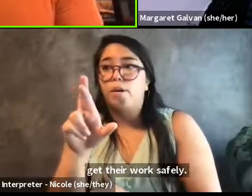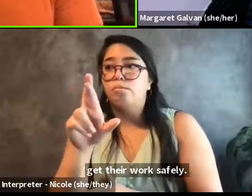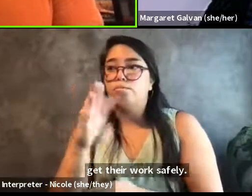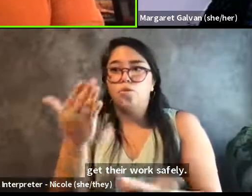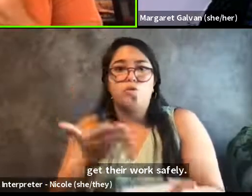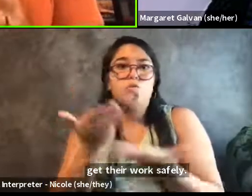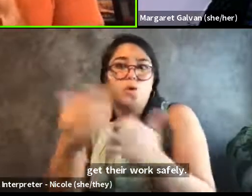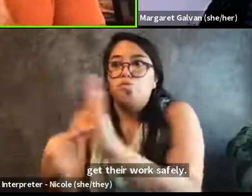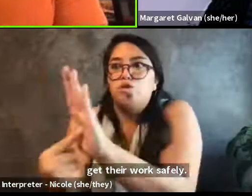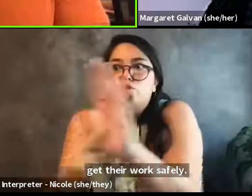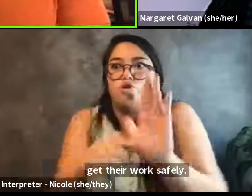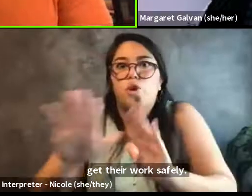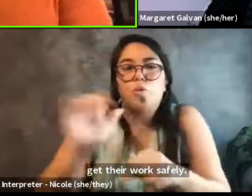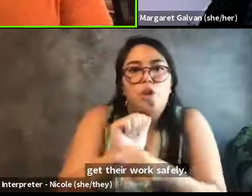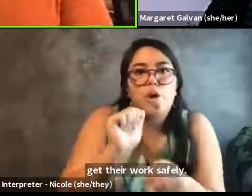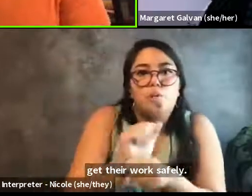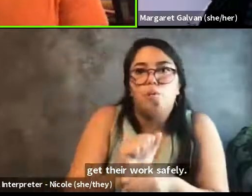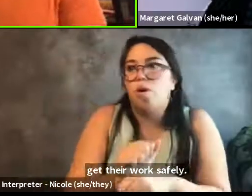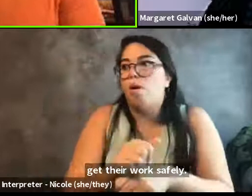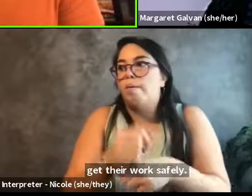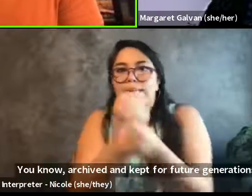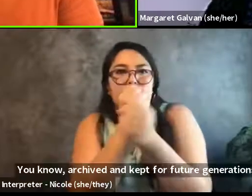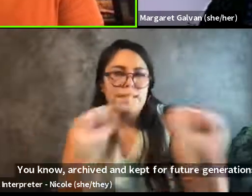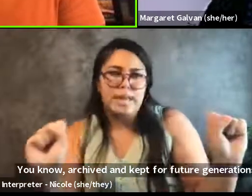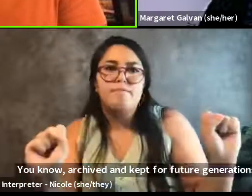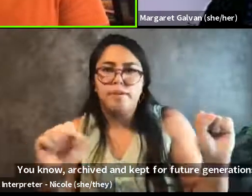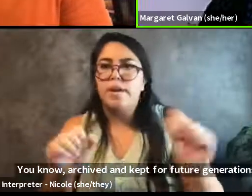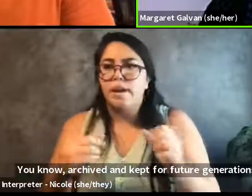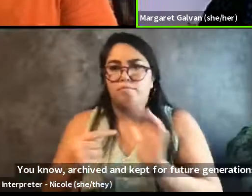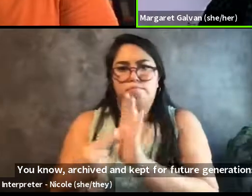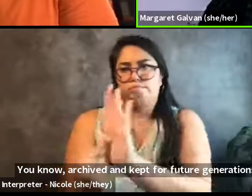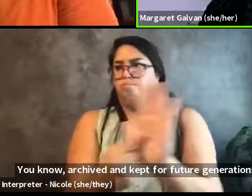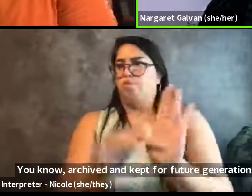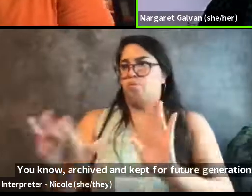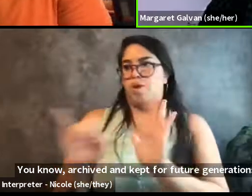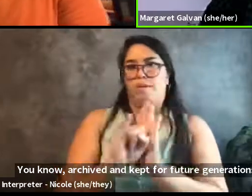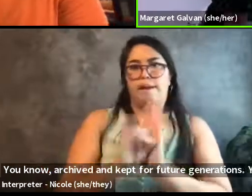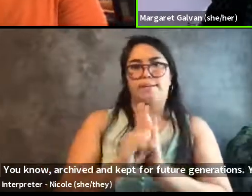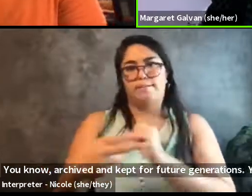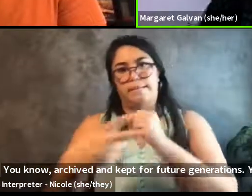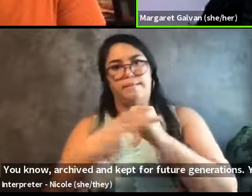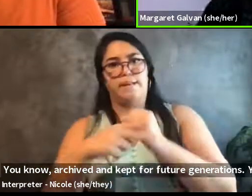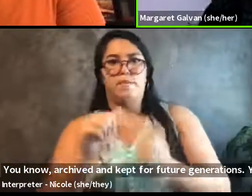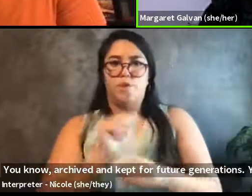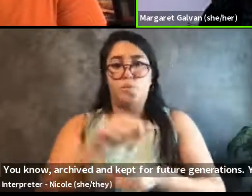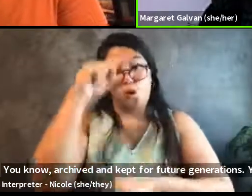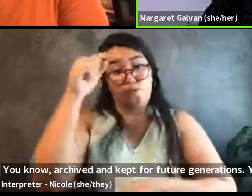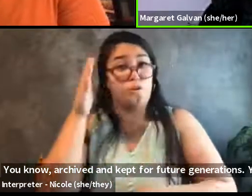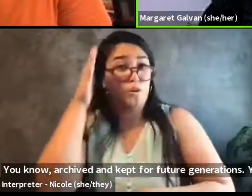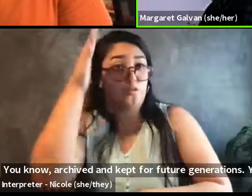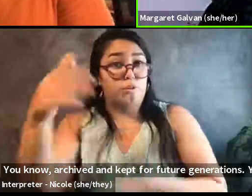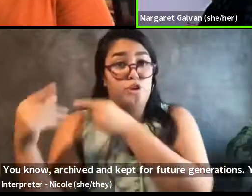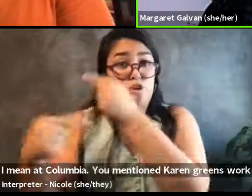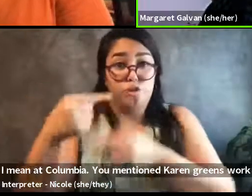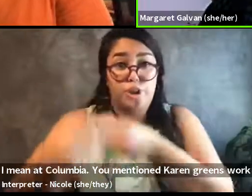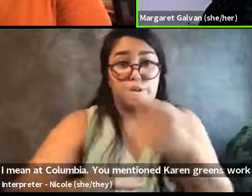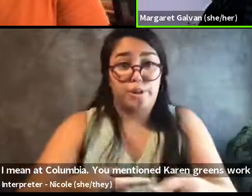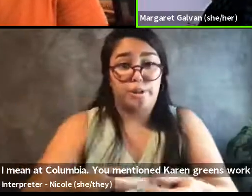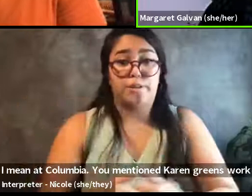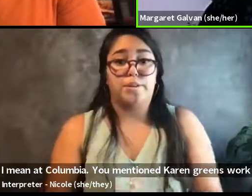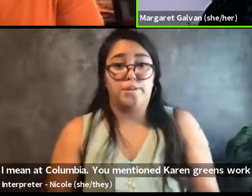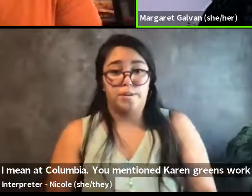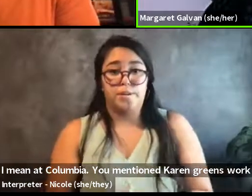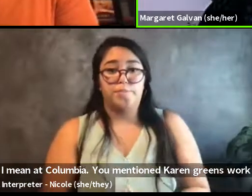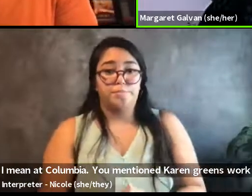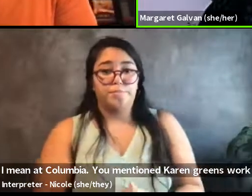you know, archived and, and kept for future generations. Yeah. I mean, at Columbia, you mentioned Karen Green's work there as curator is